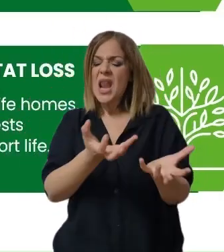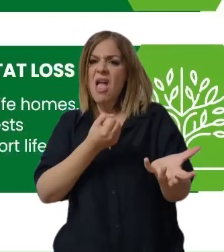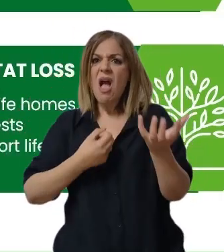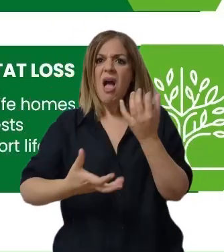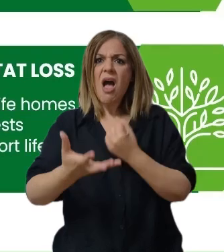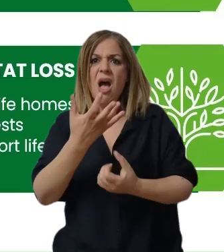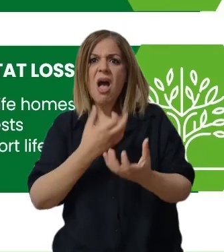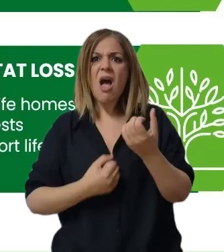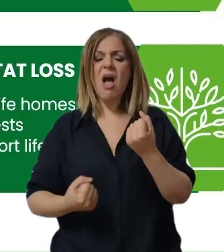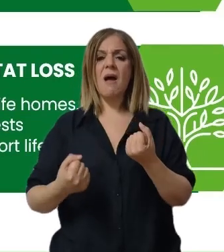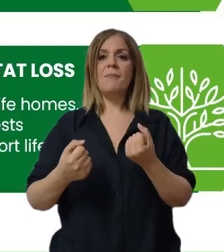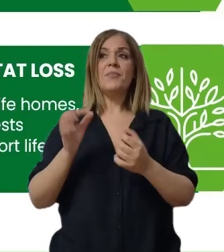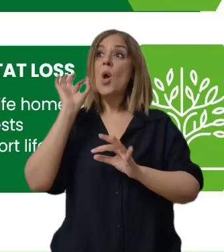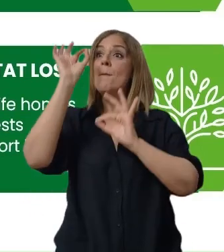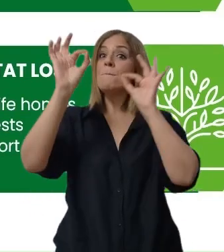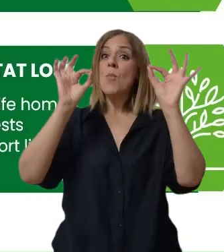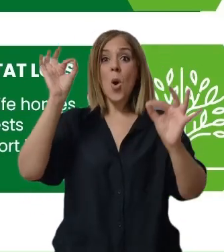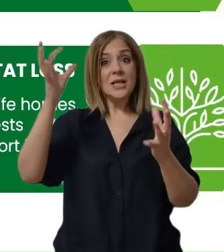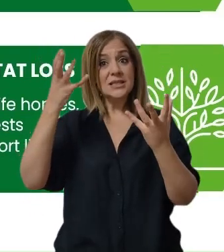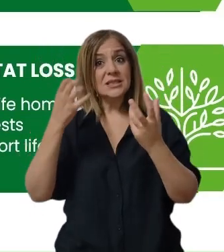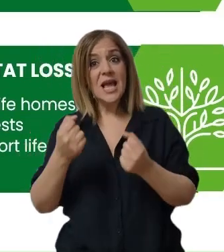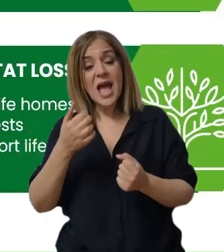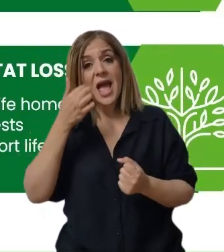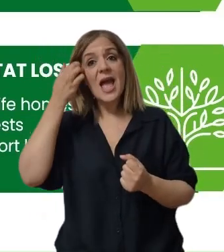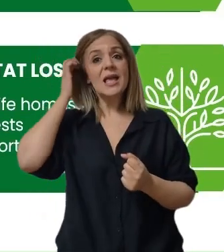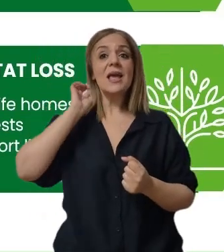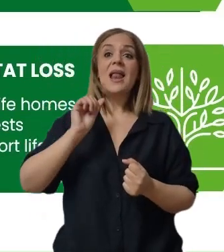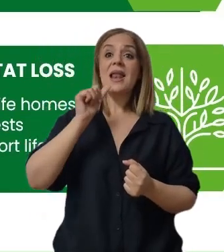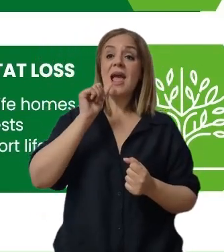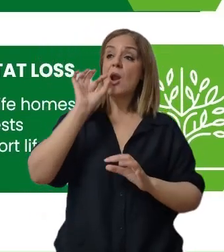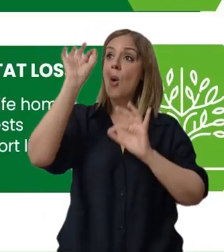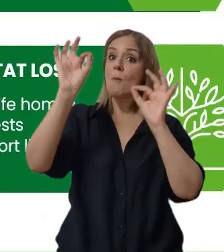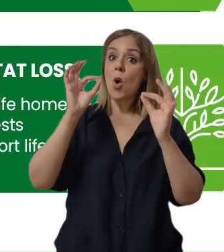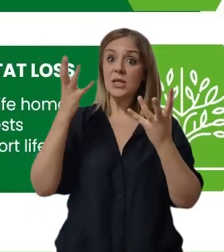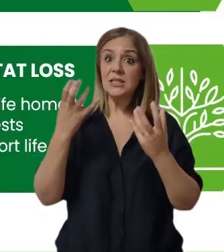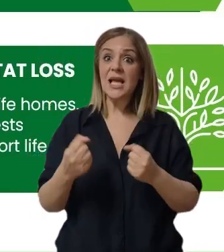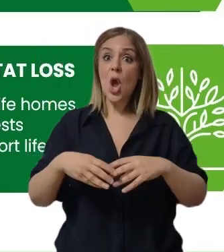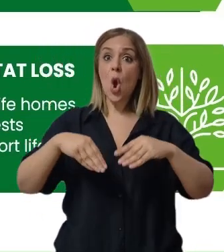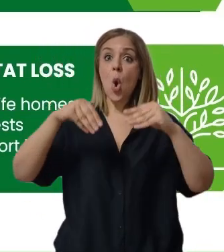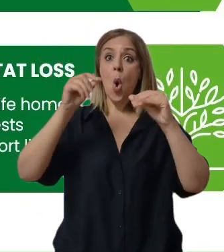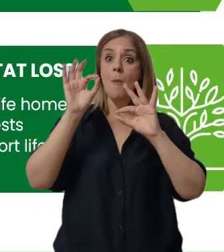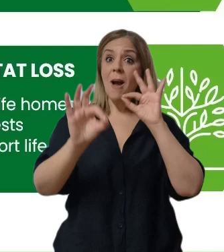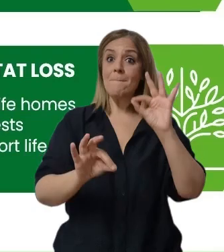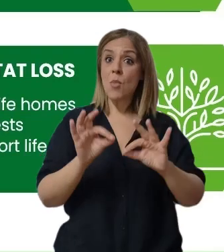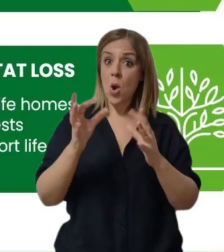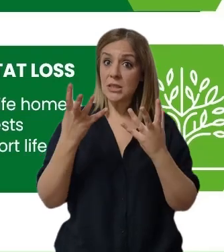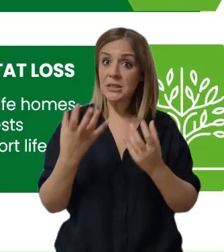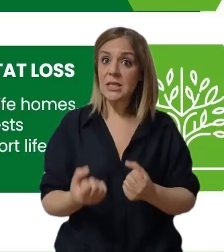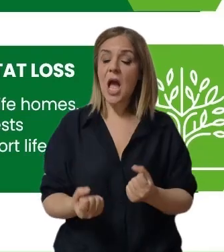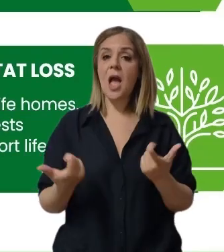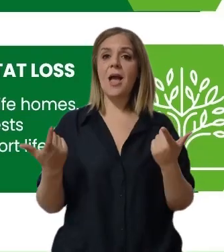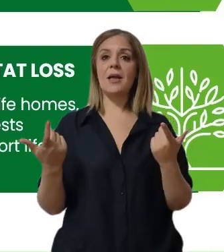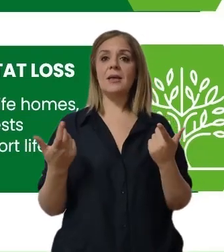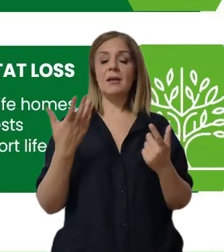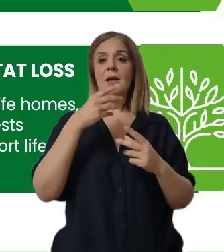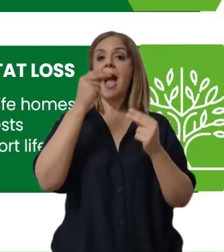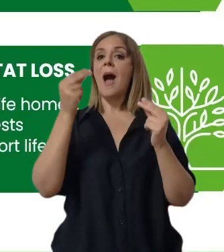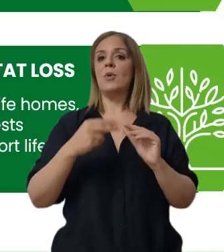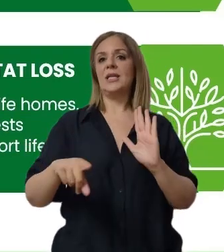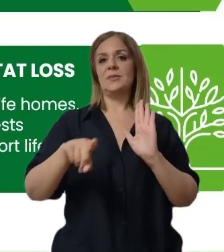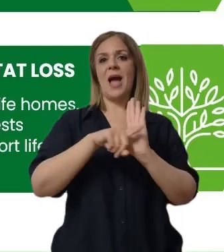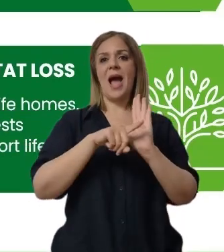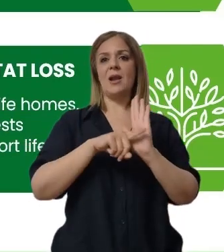and we're polluting this air, water, and soil. So we have negative impact on